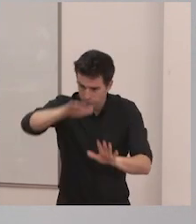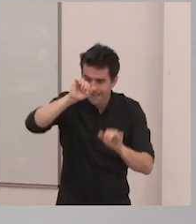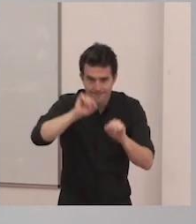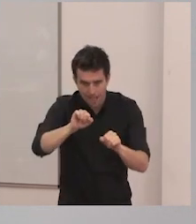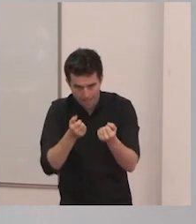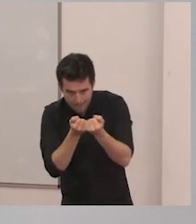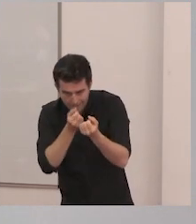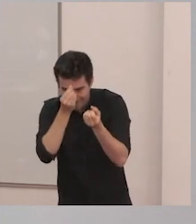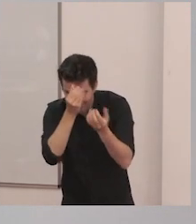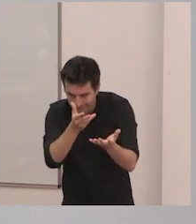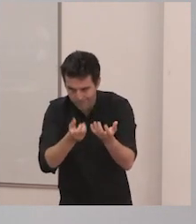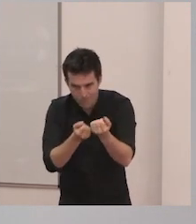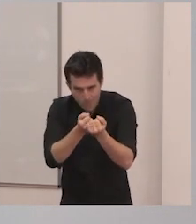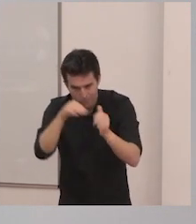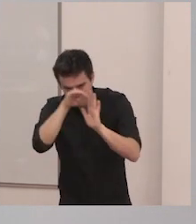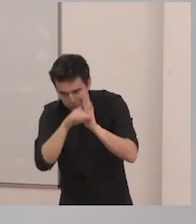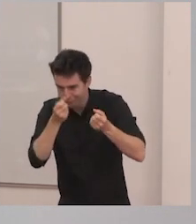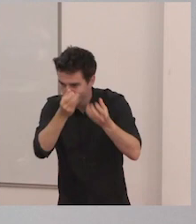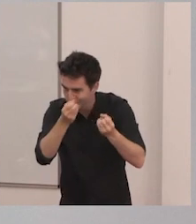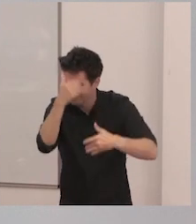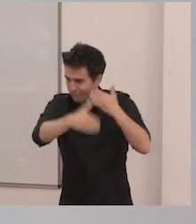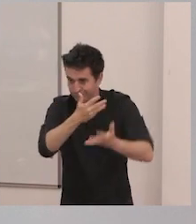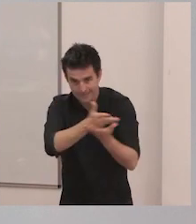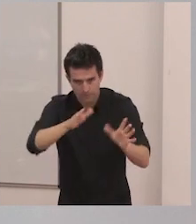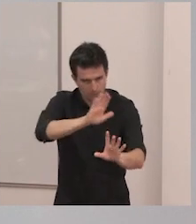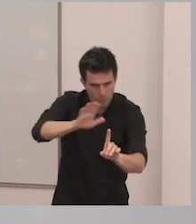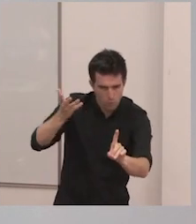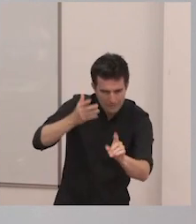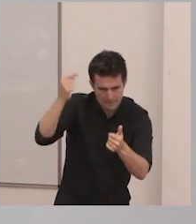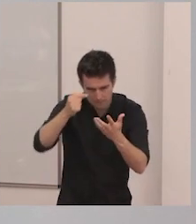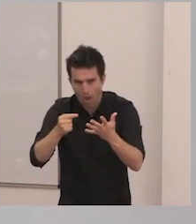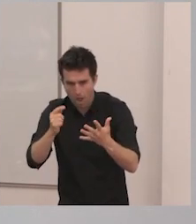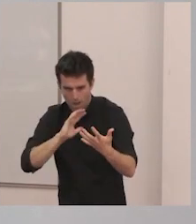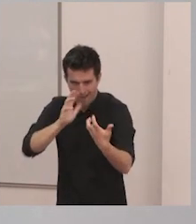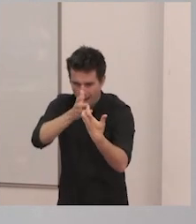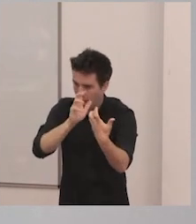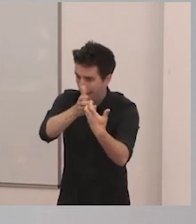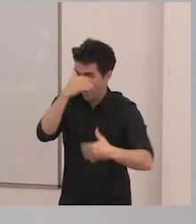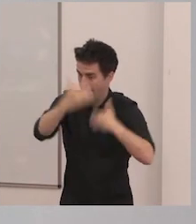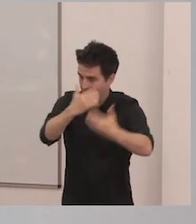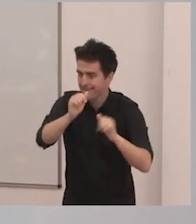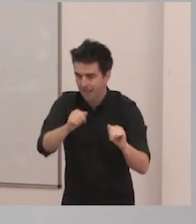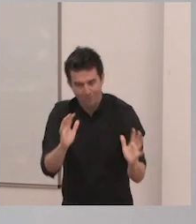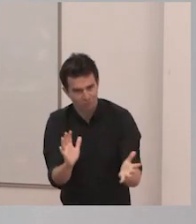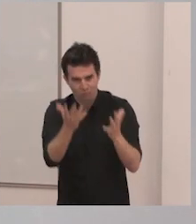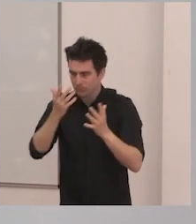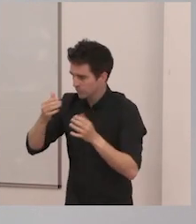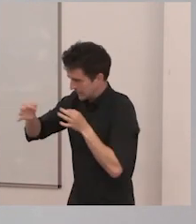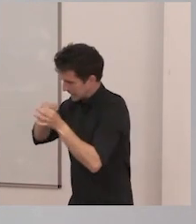with disabilities and their inclusion and participation in family and community life.